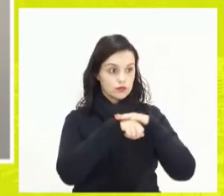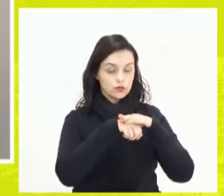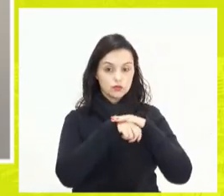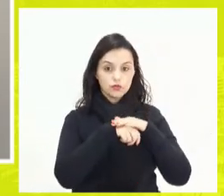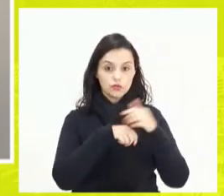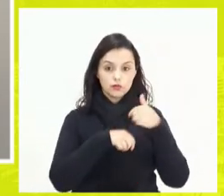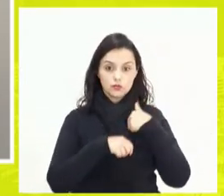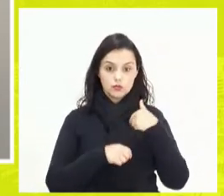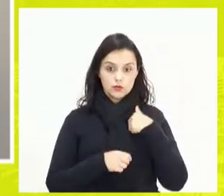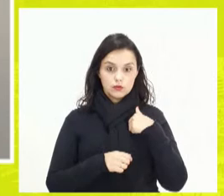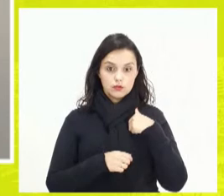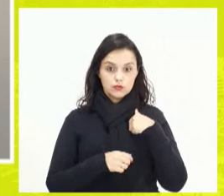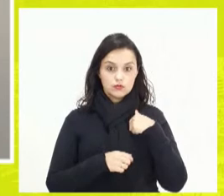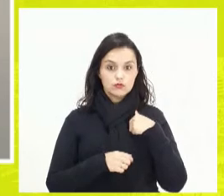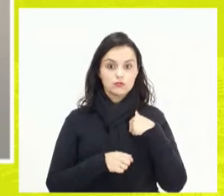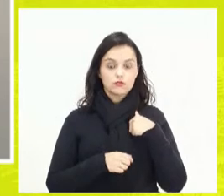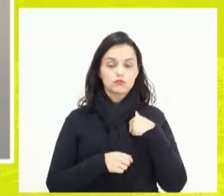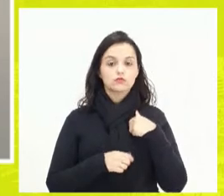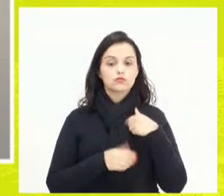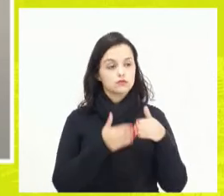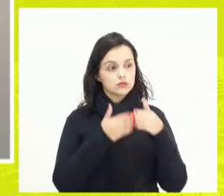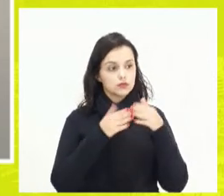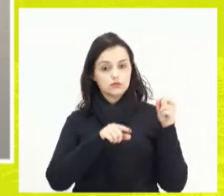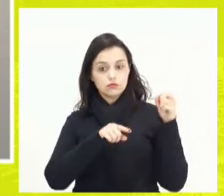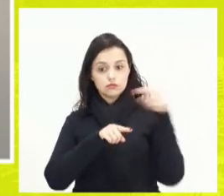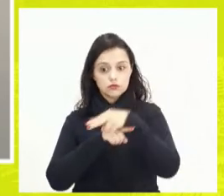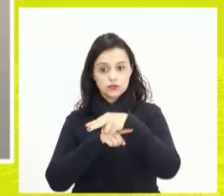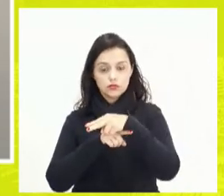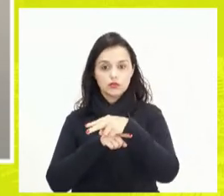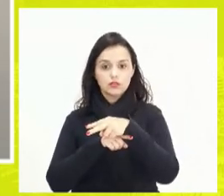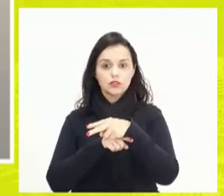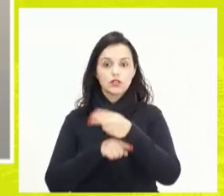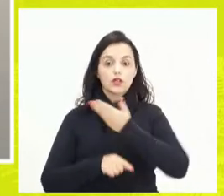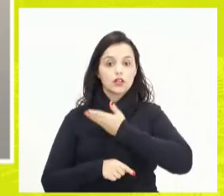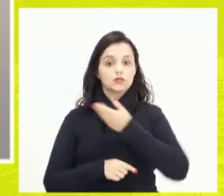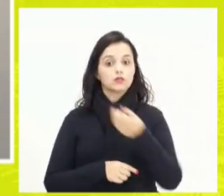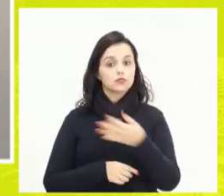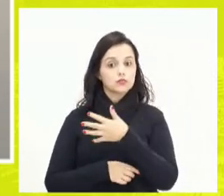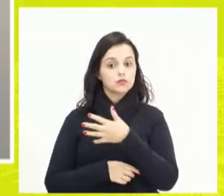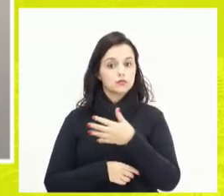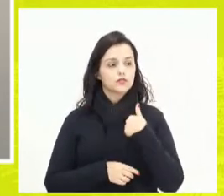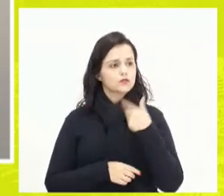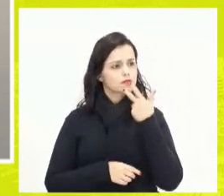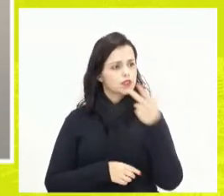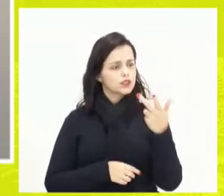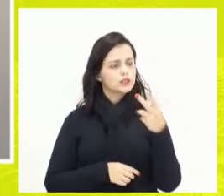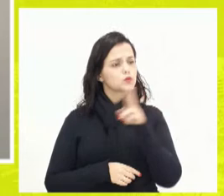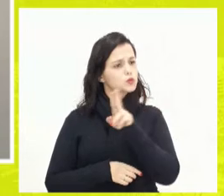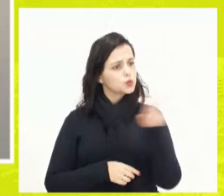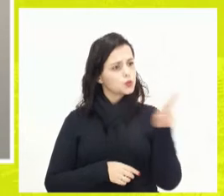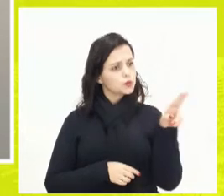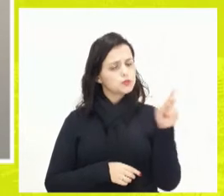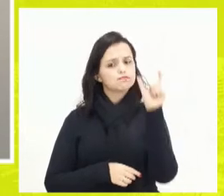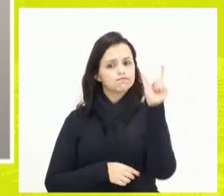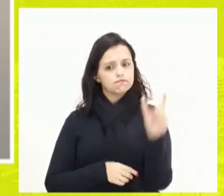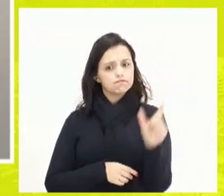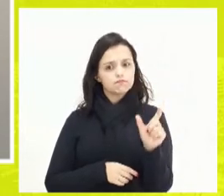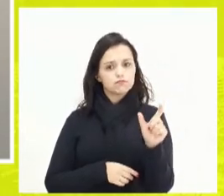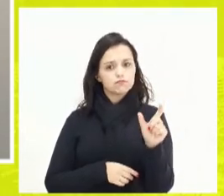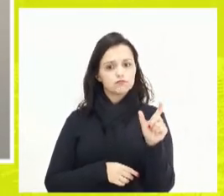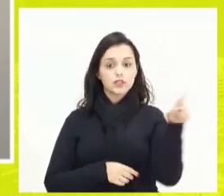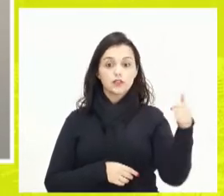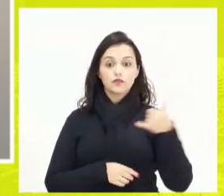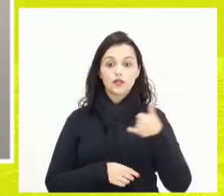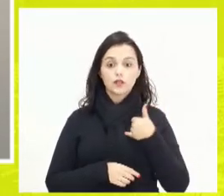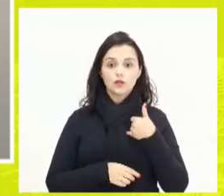when we were talking about hiring a new co-worker free spot that was open i suggested one name and he said he's